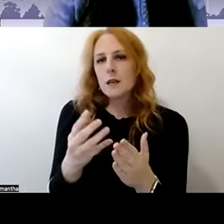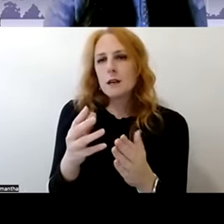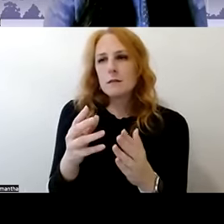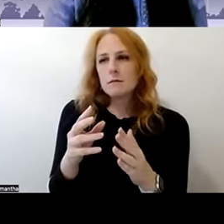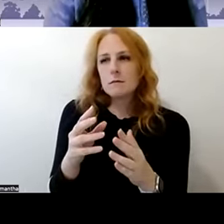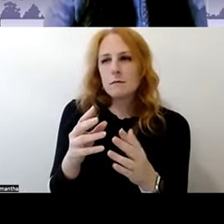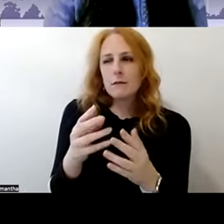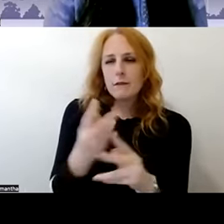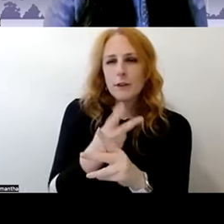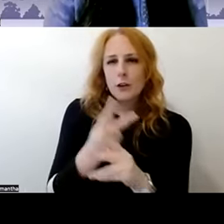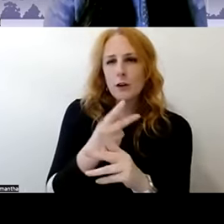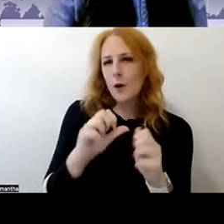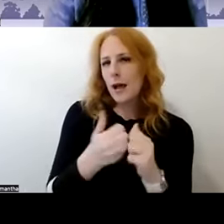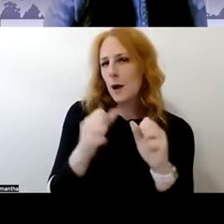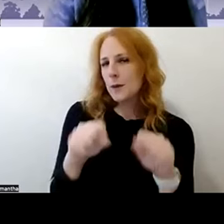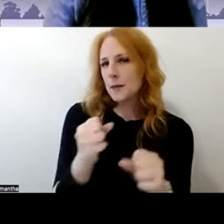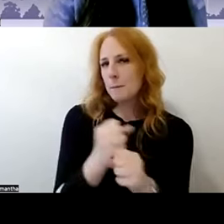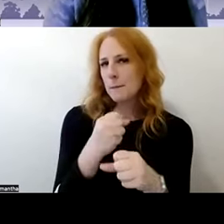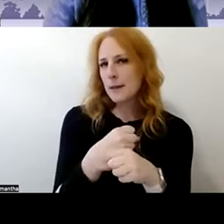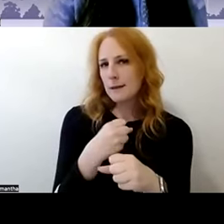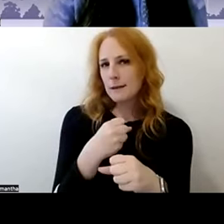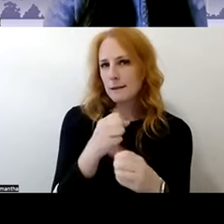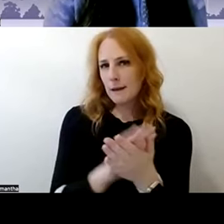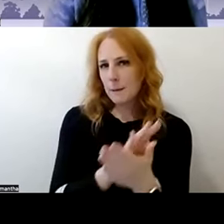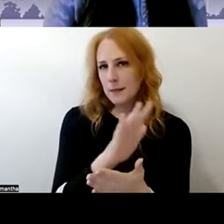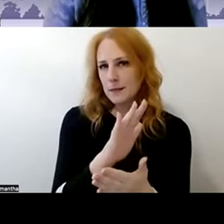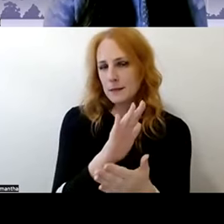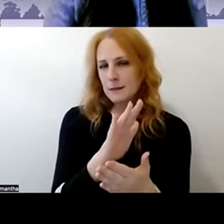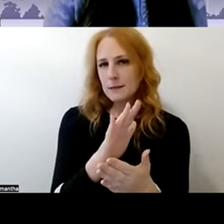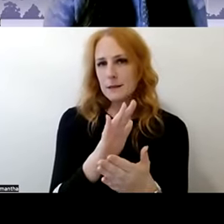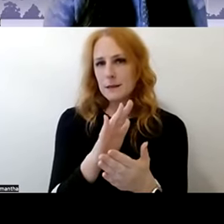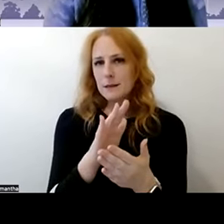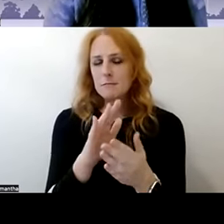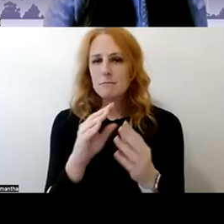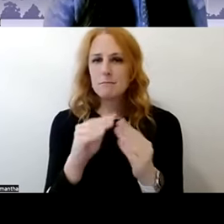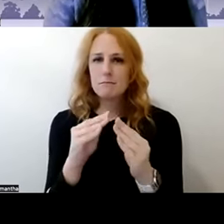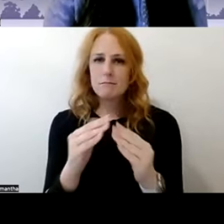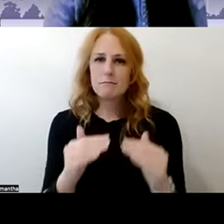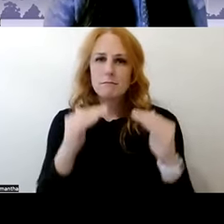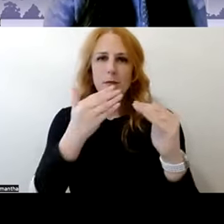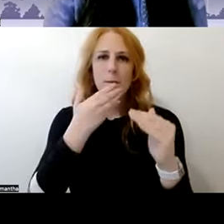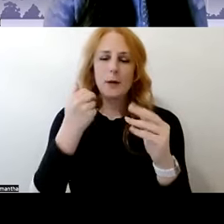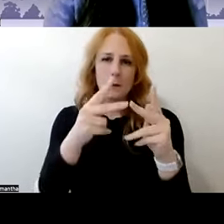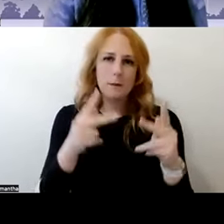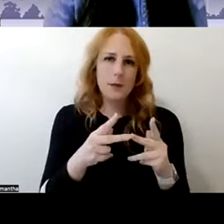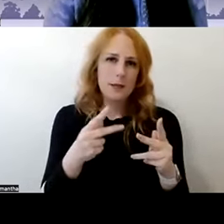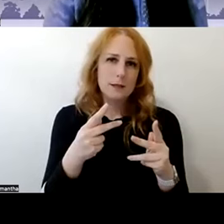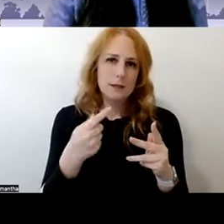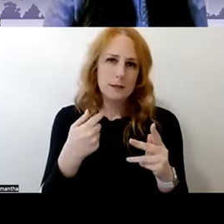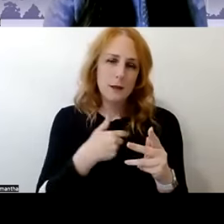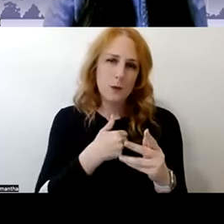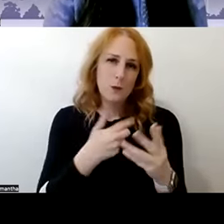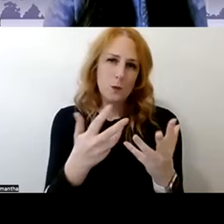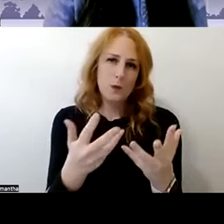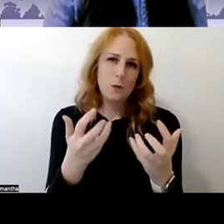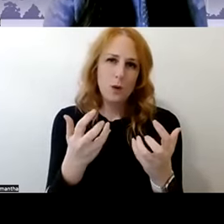campus the aspirational place that we want it to be, because there's so many pockets where that does happen.